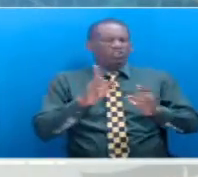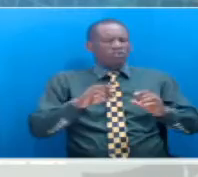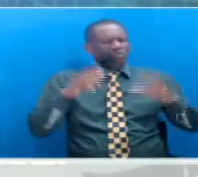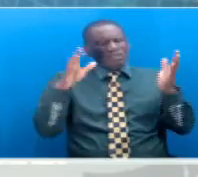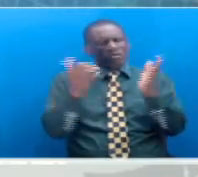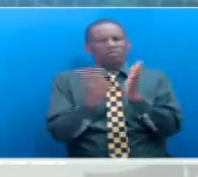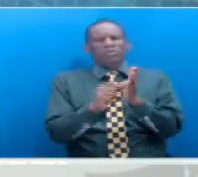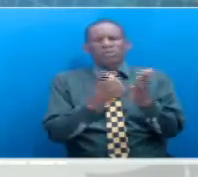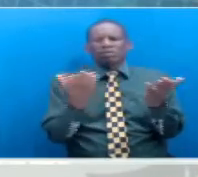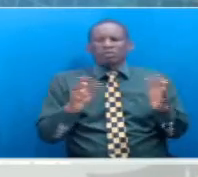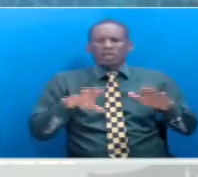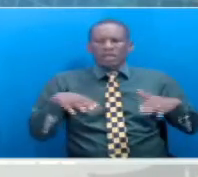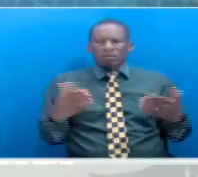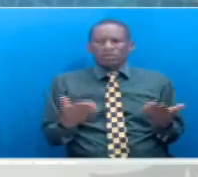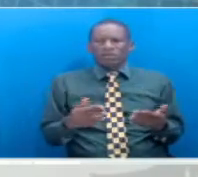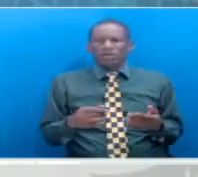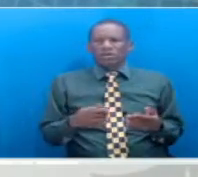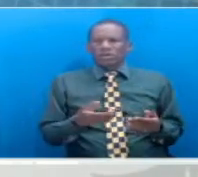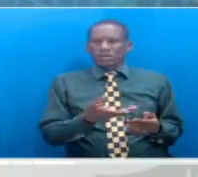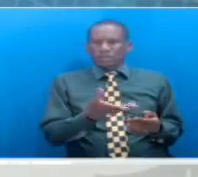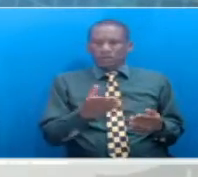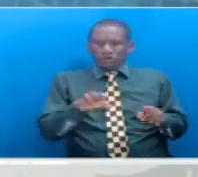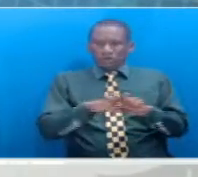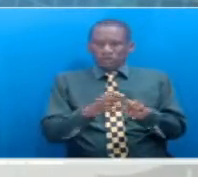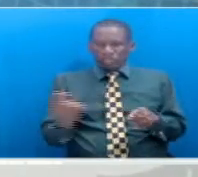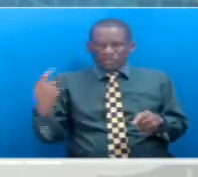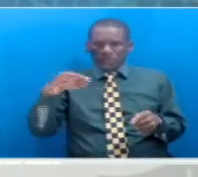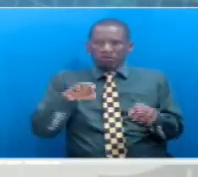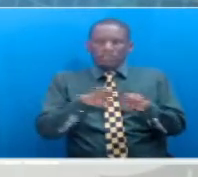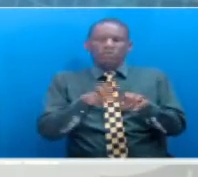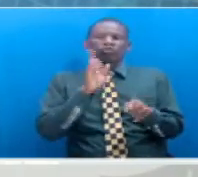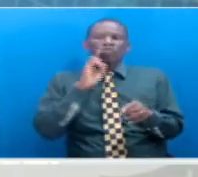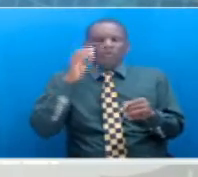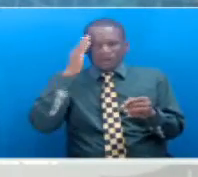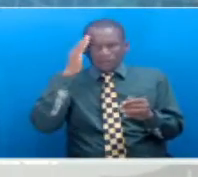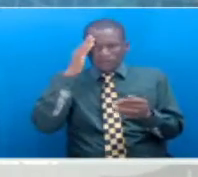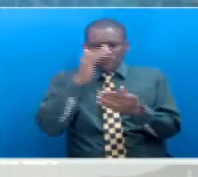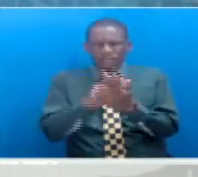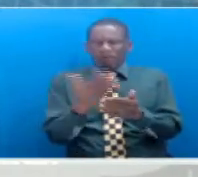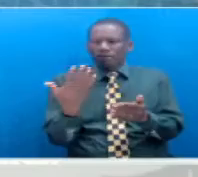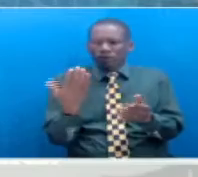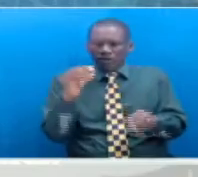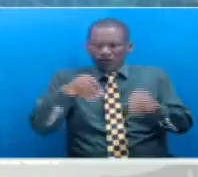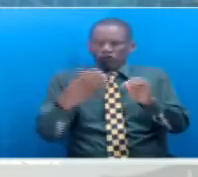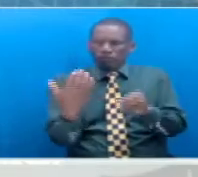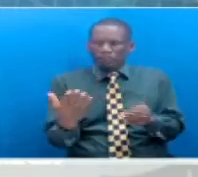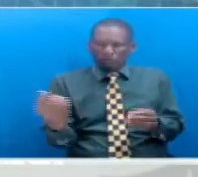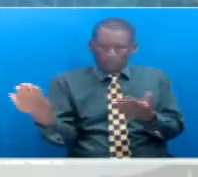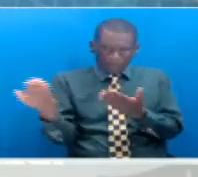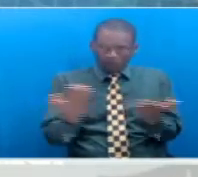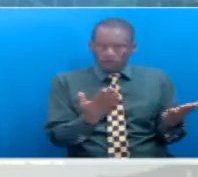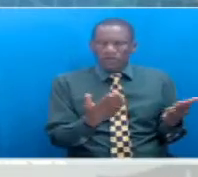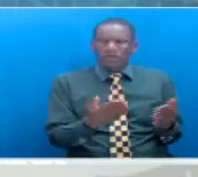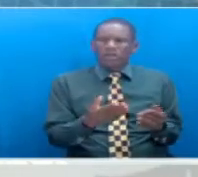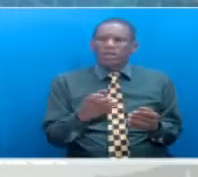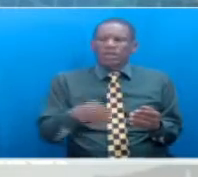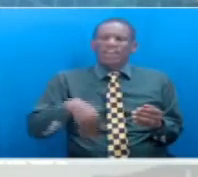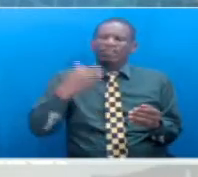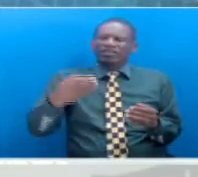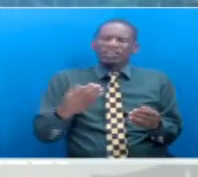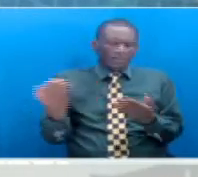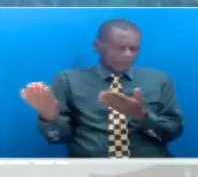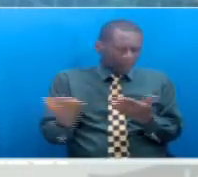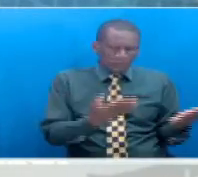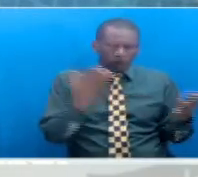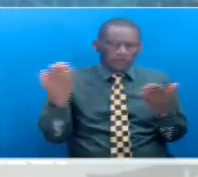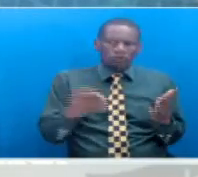about, because they are even coming, even tomorrow I think some of them are coming. Okay. They'll be coming in They will batches. be coming every day. Yeah. So